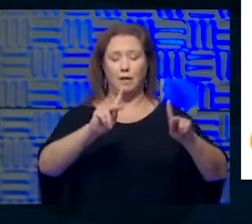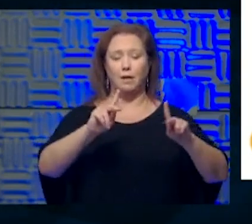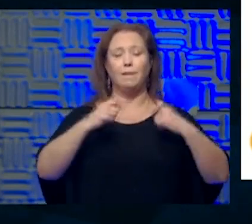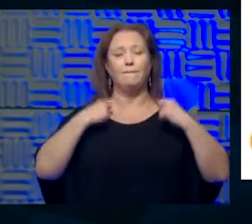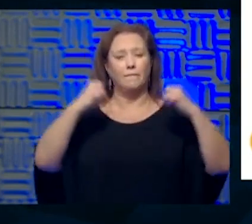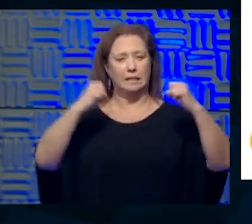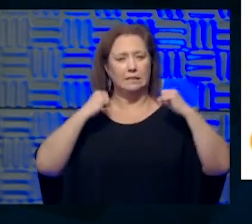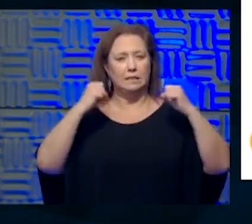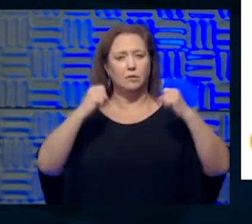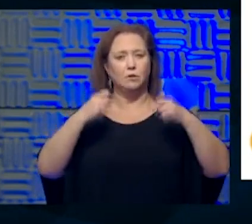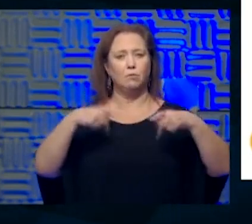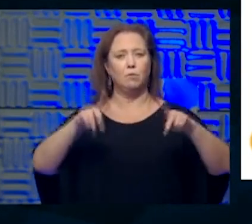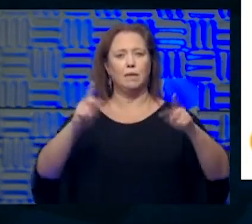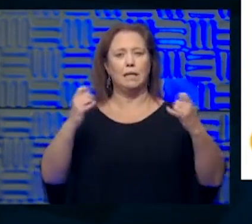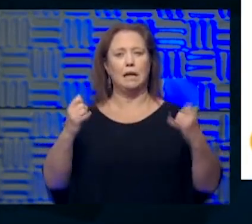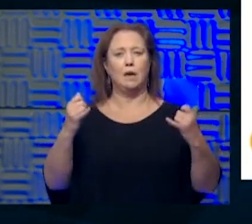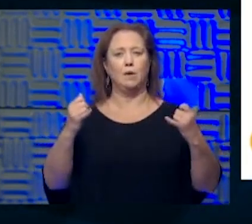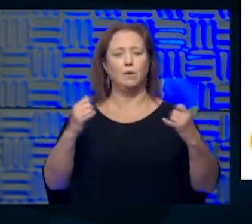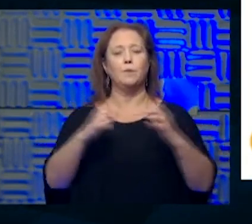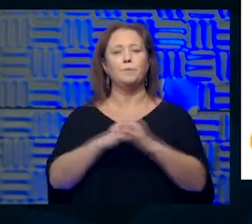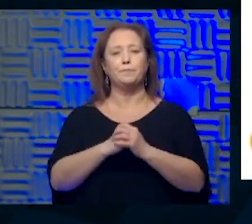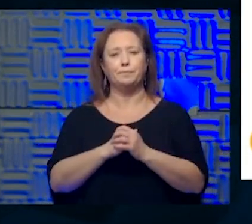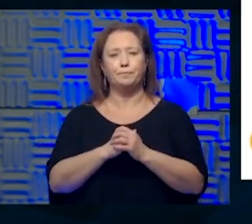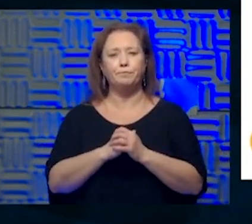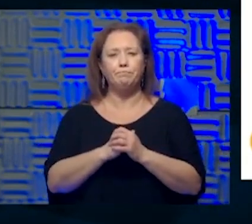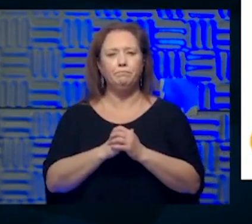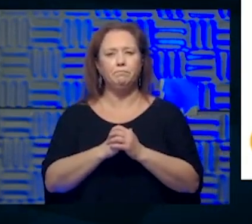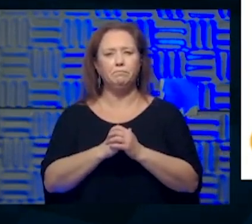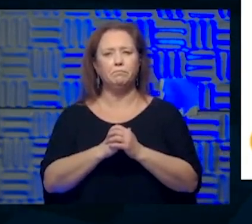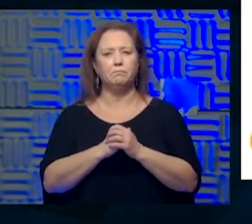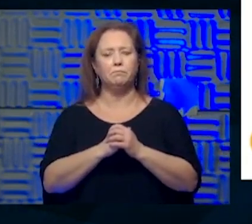allowed now. Those kind of things.